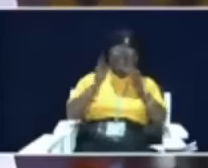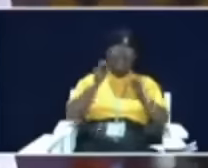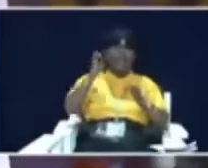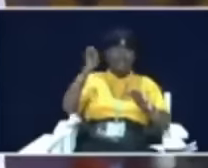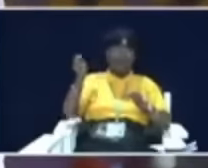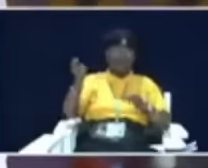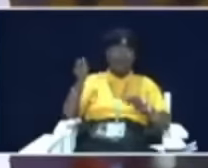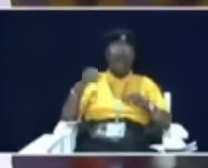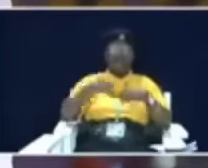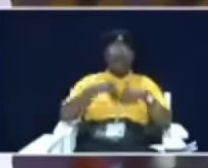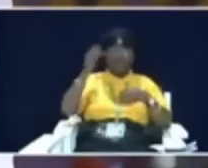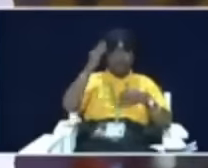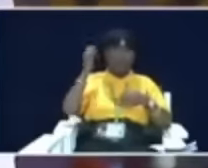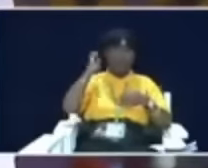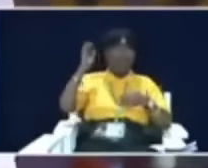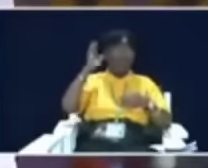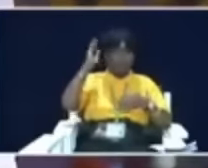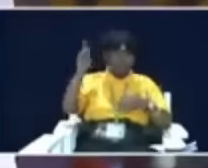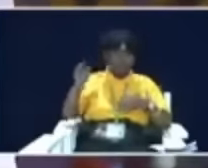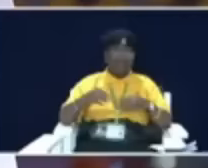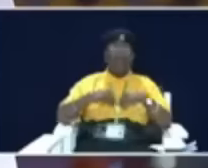taken another interpreter.